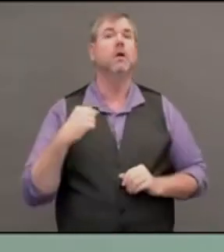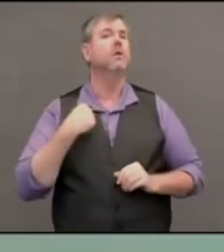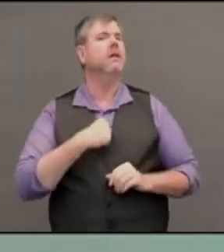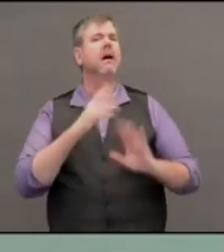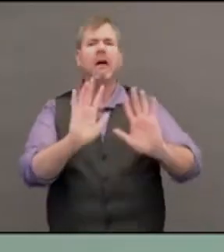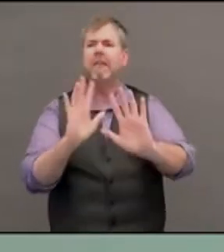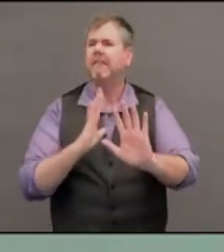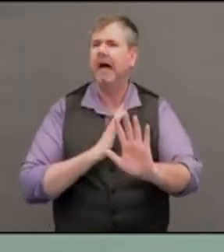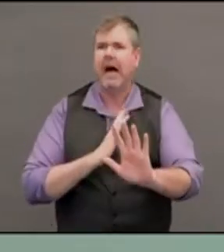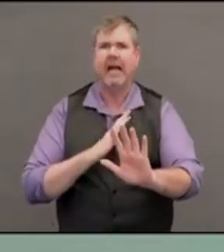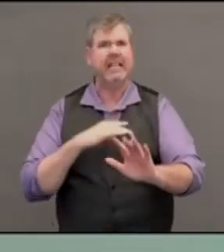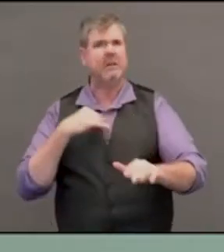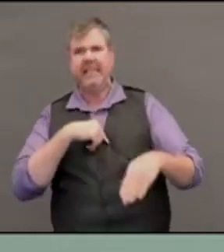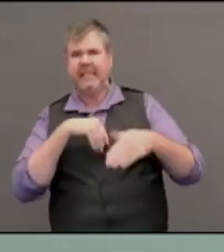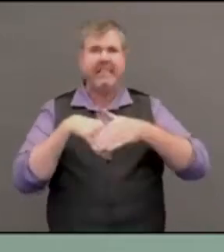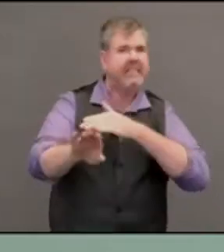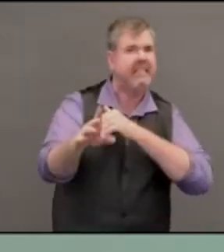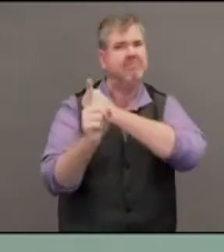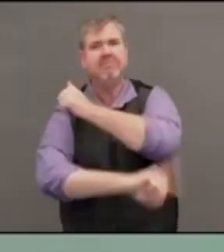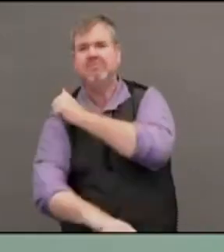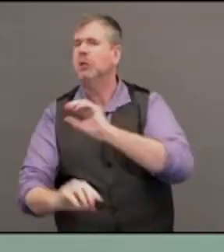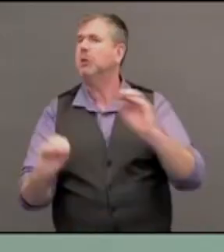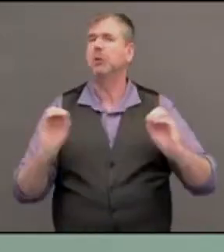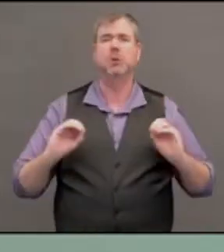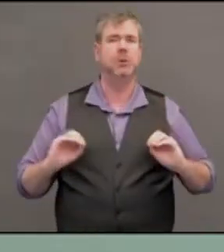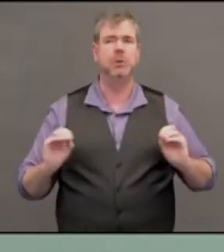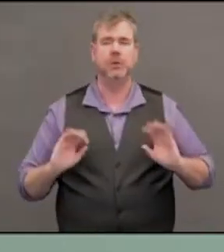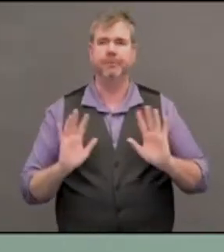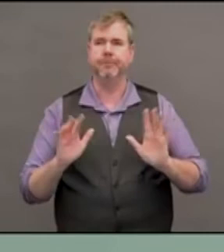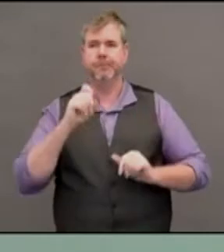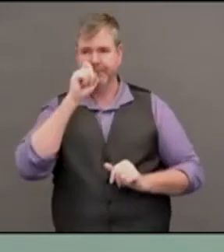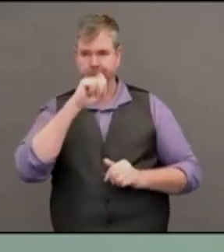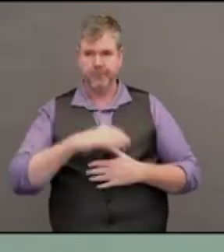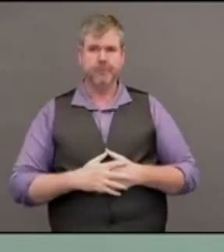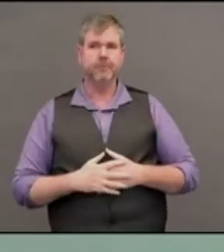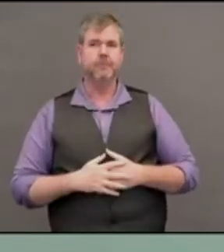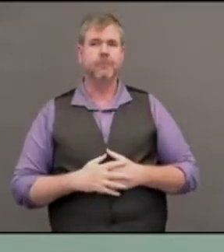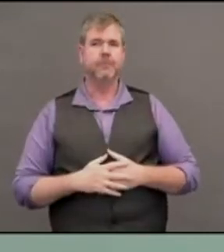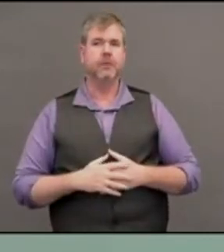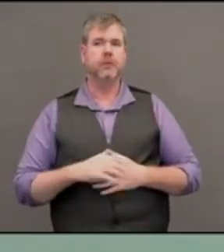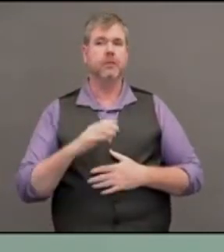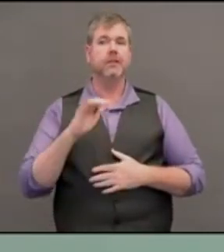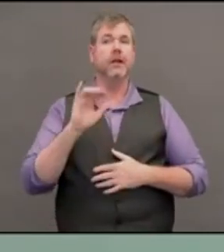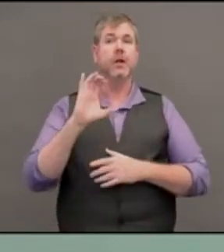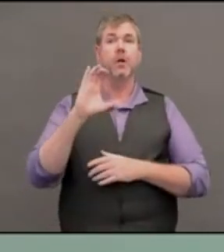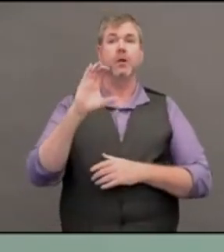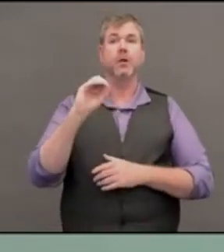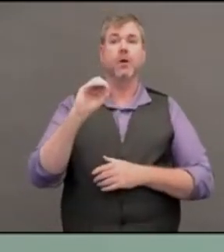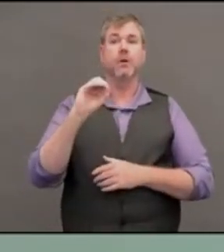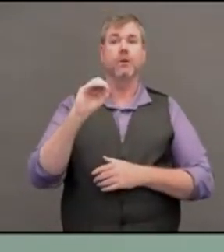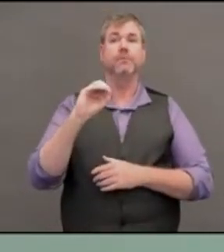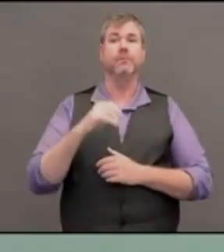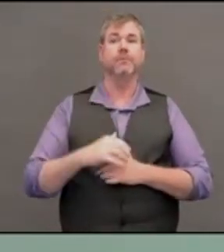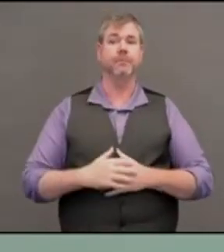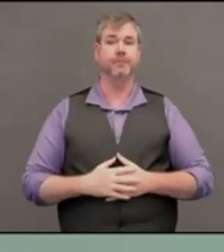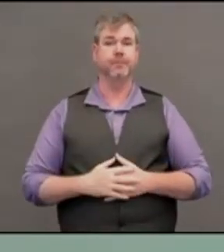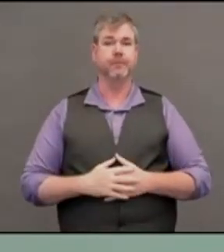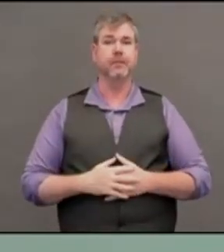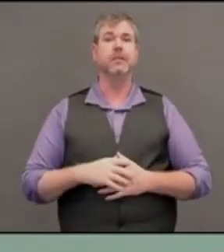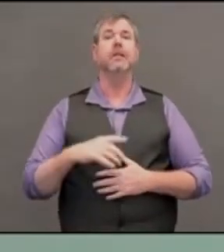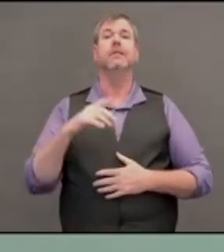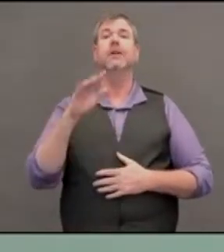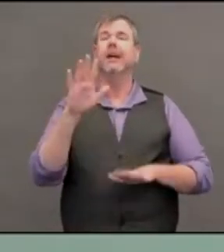You just visit this top website, which is covid19prepared.org. It takes about 10 minutes to fill out. It just asks for the